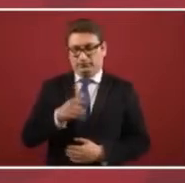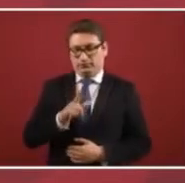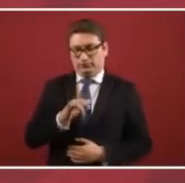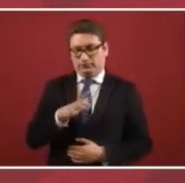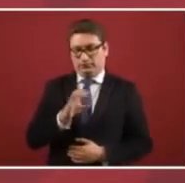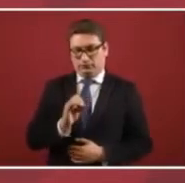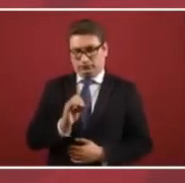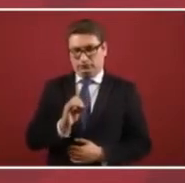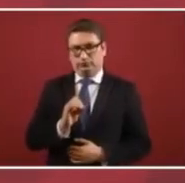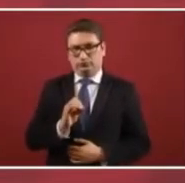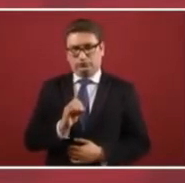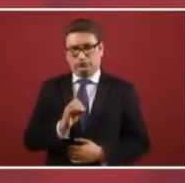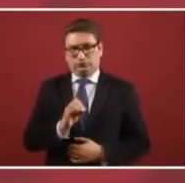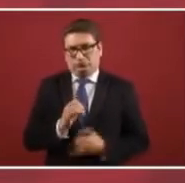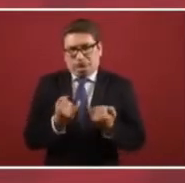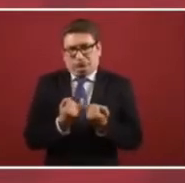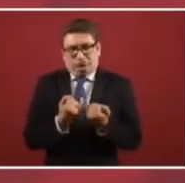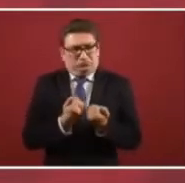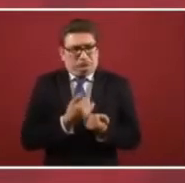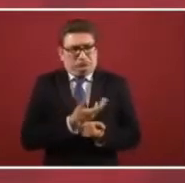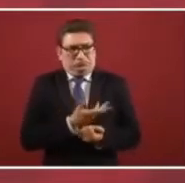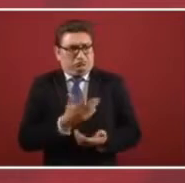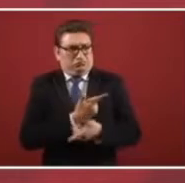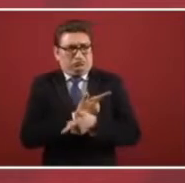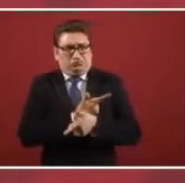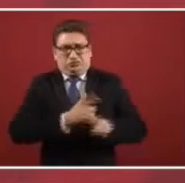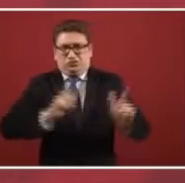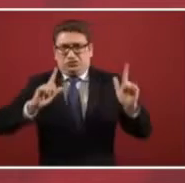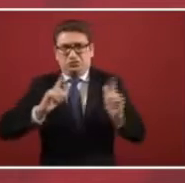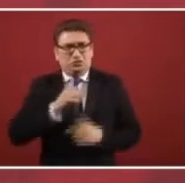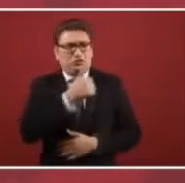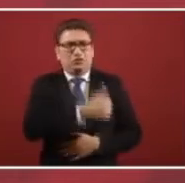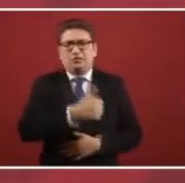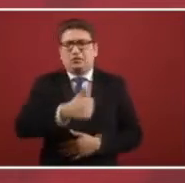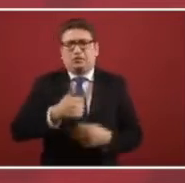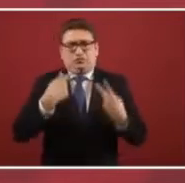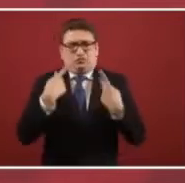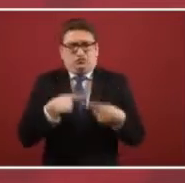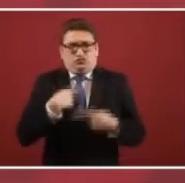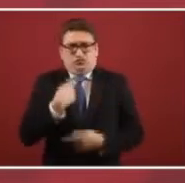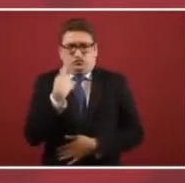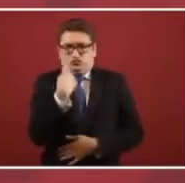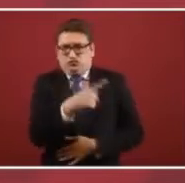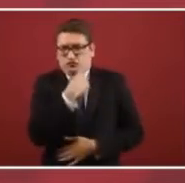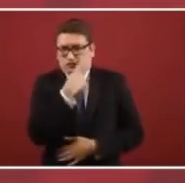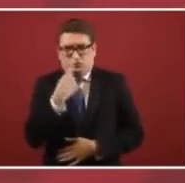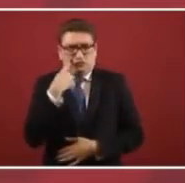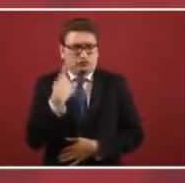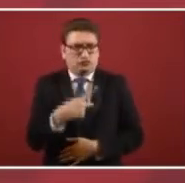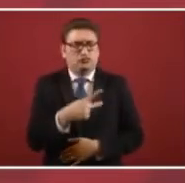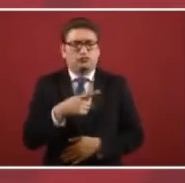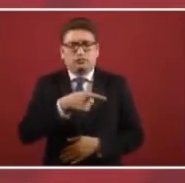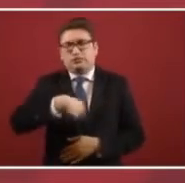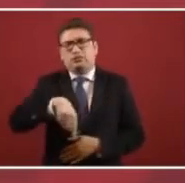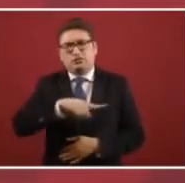That is the state of life. But at the same time, liberty of religion, that everyone can